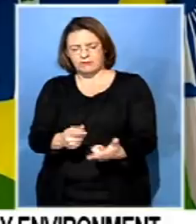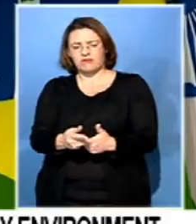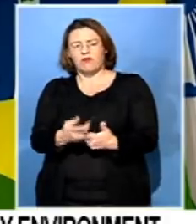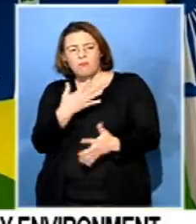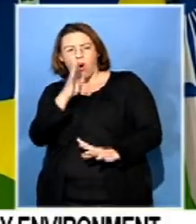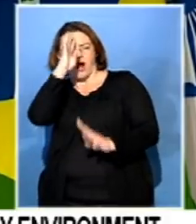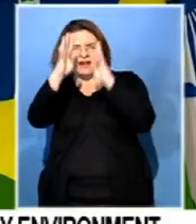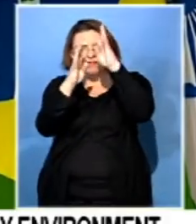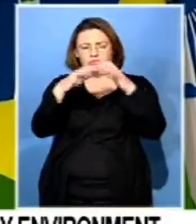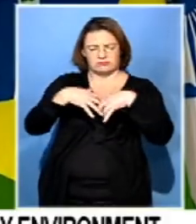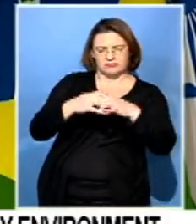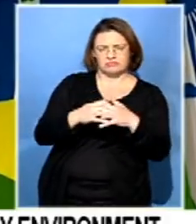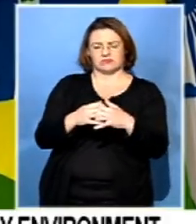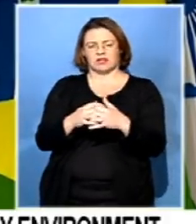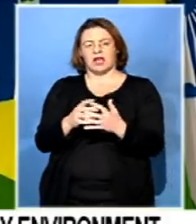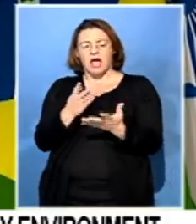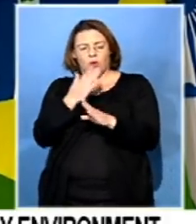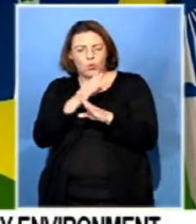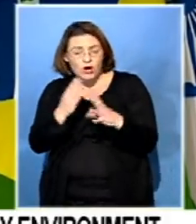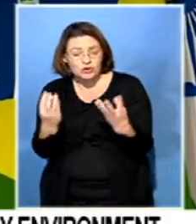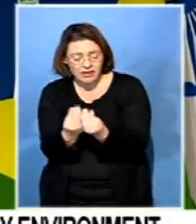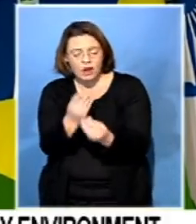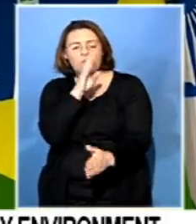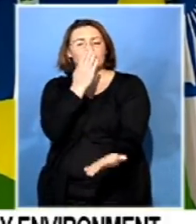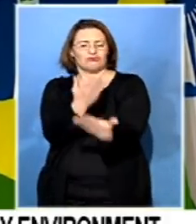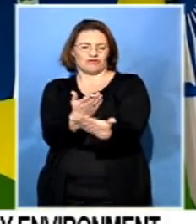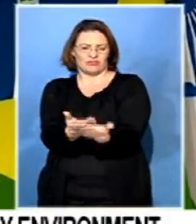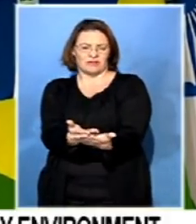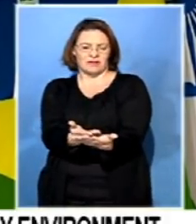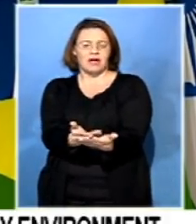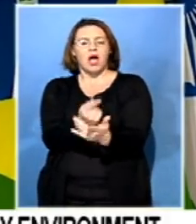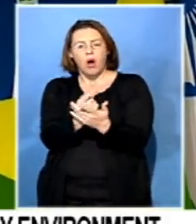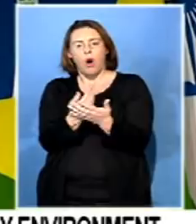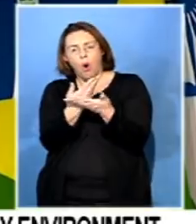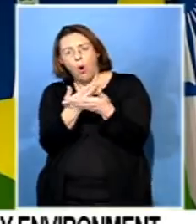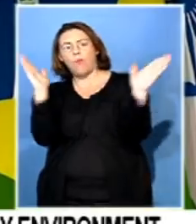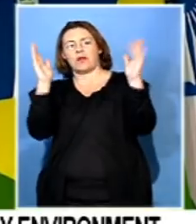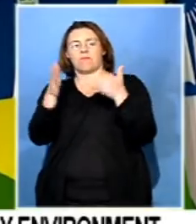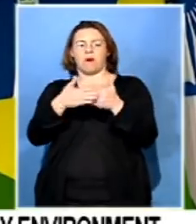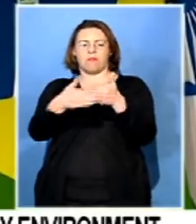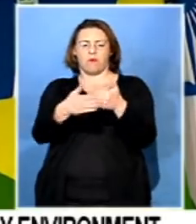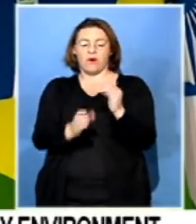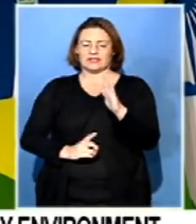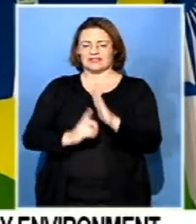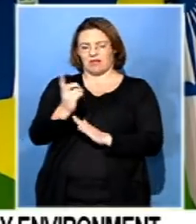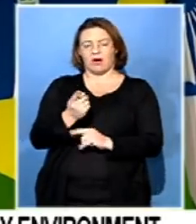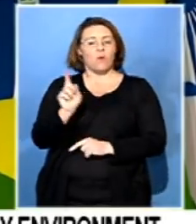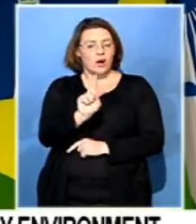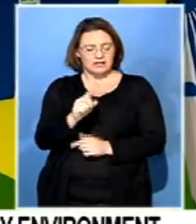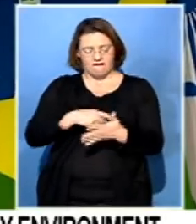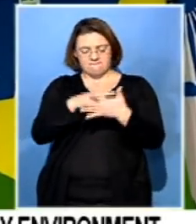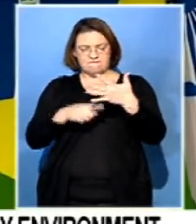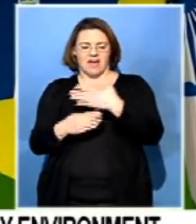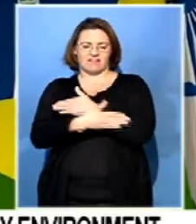and innovation. And working together, you can surely open up new horizon for the development of our